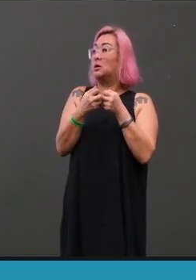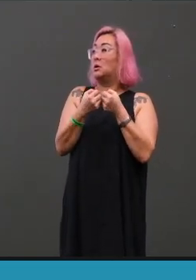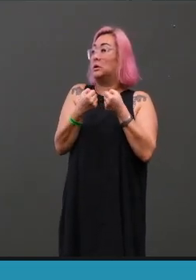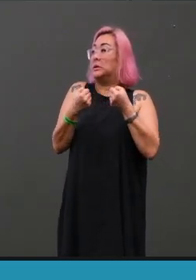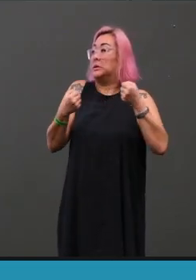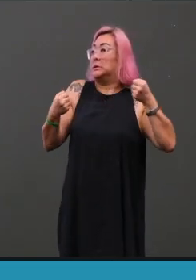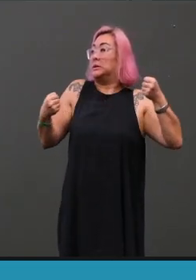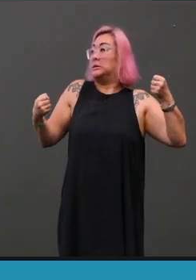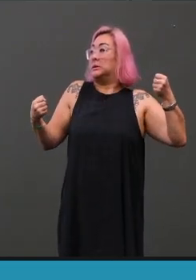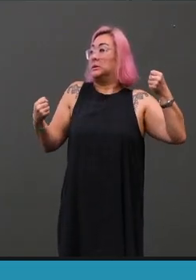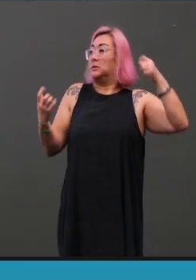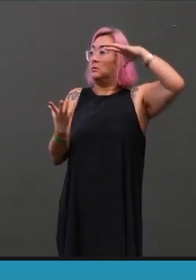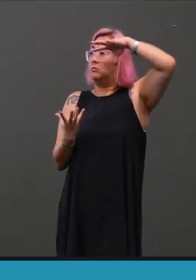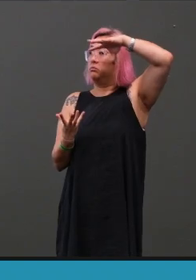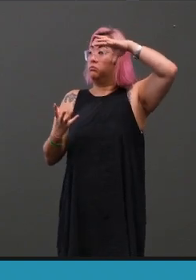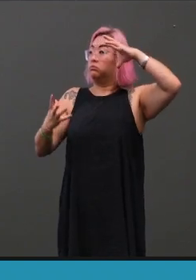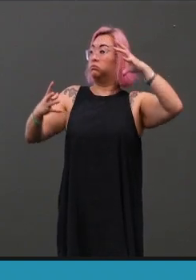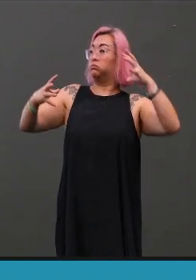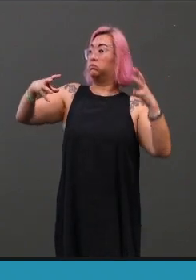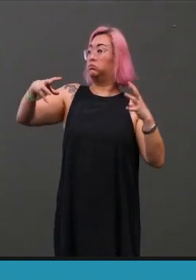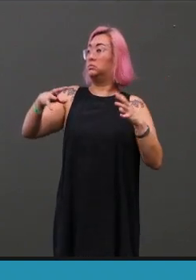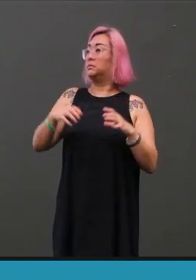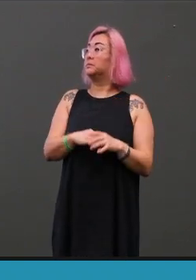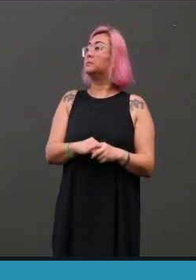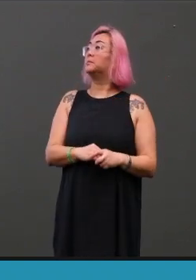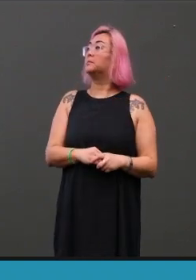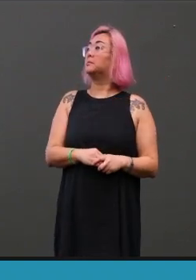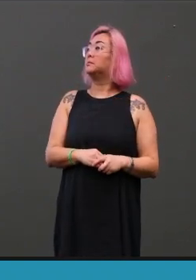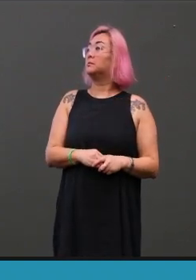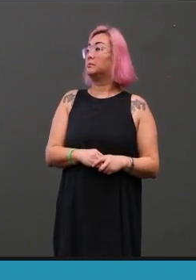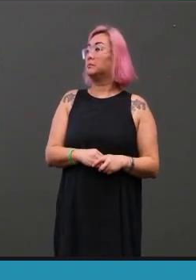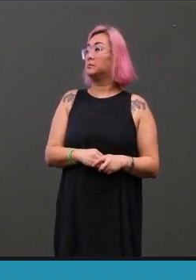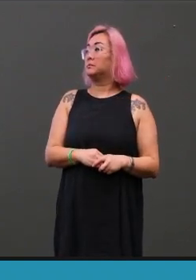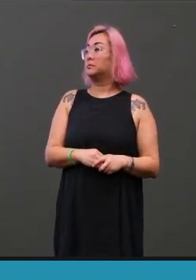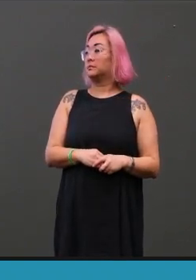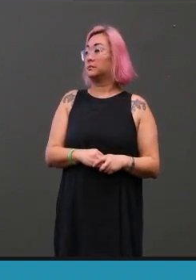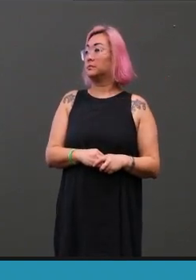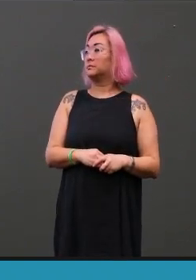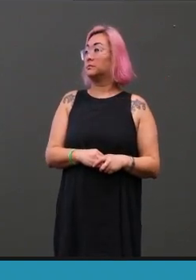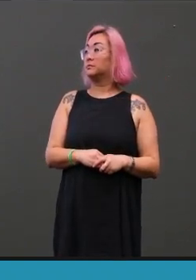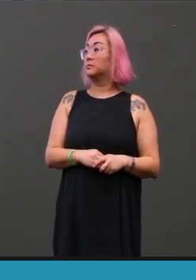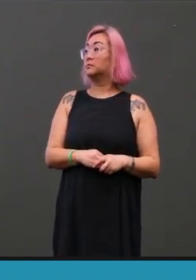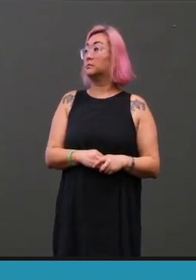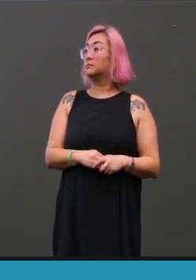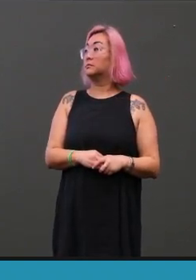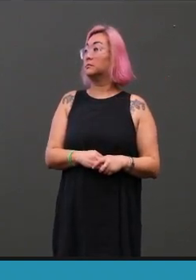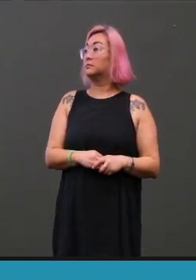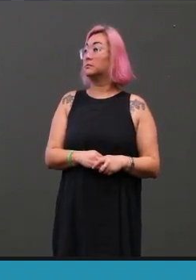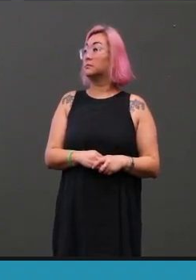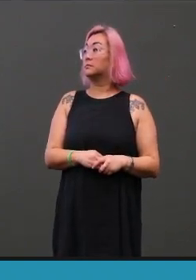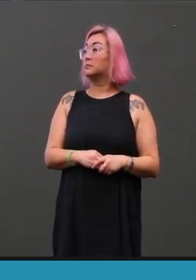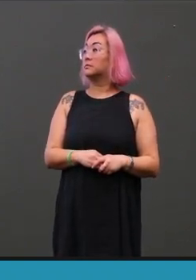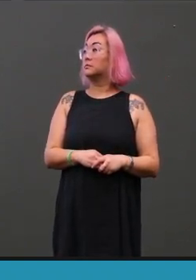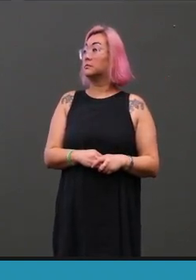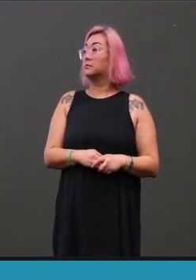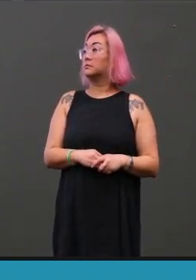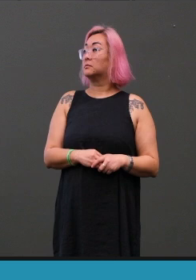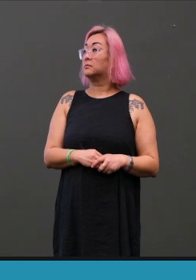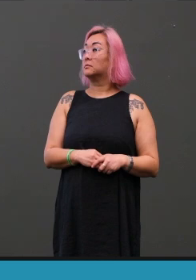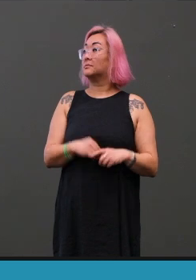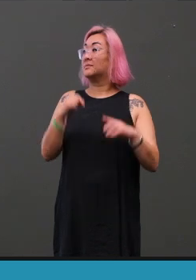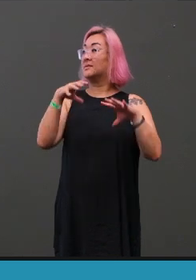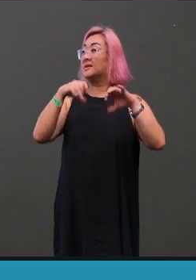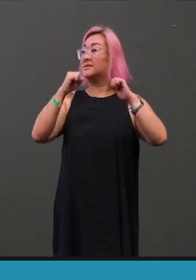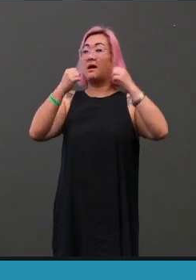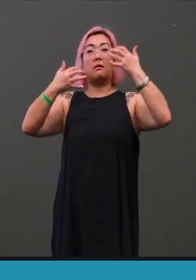rotate it, and then slowly scroll the noise across the other axis, we can start getting this like a little bit of shimmering